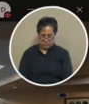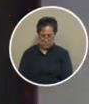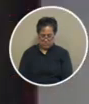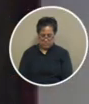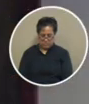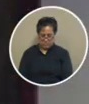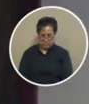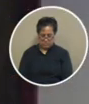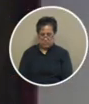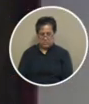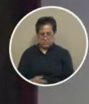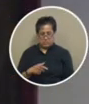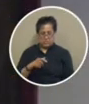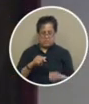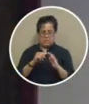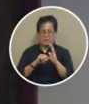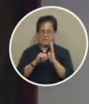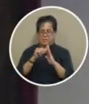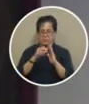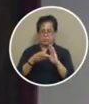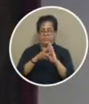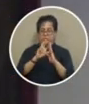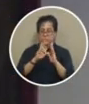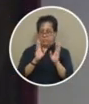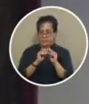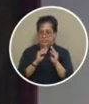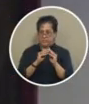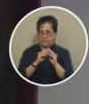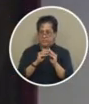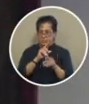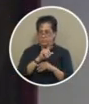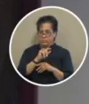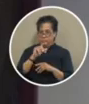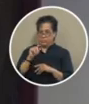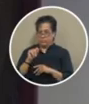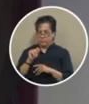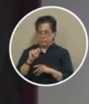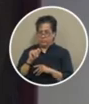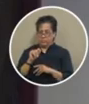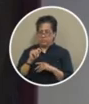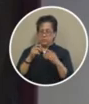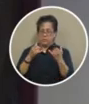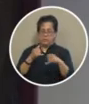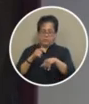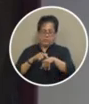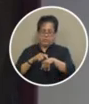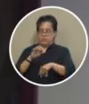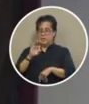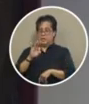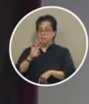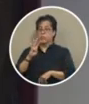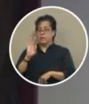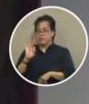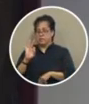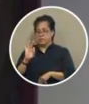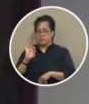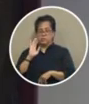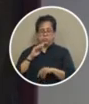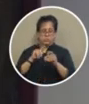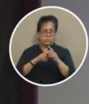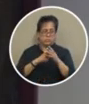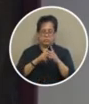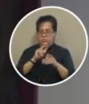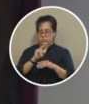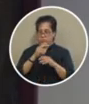Good morning. This is the agenda review meeting for Monday, March 30th, 2020. It is 9:49 a.m. We'll begin with